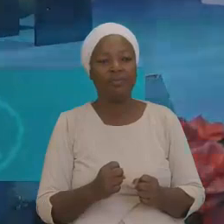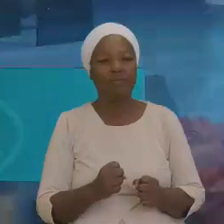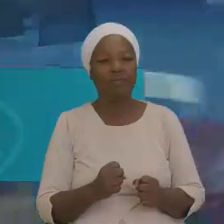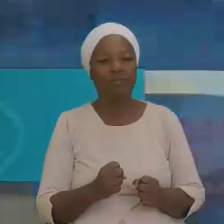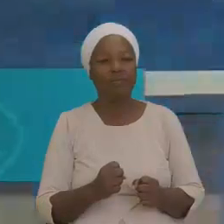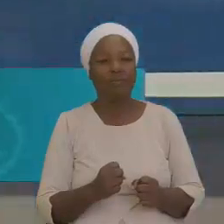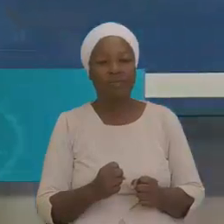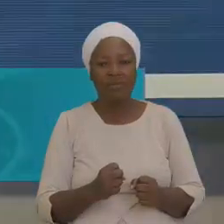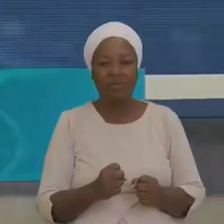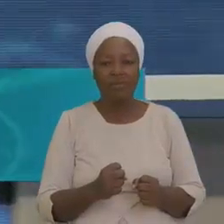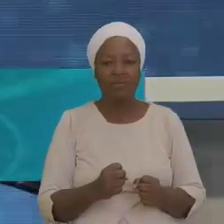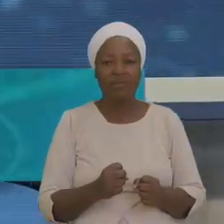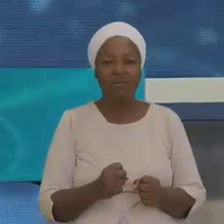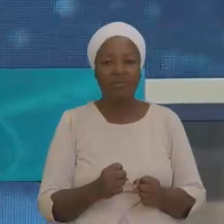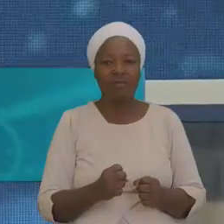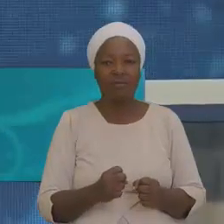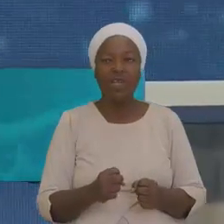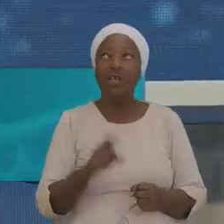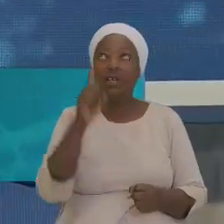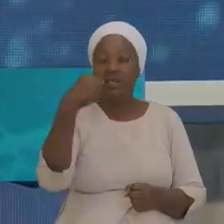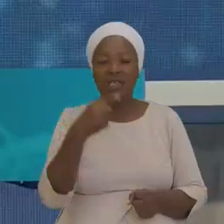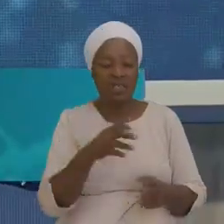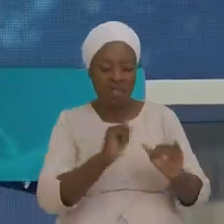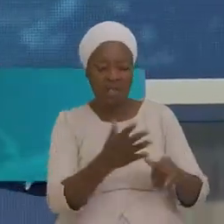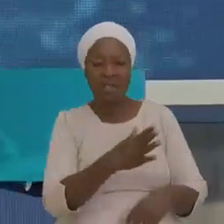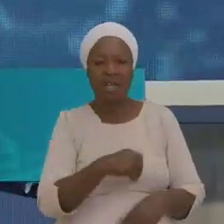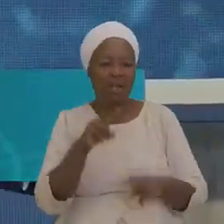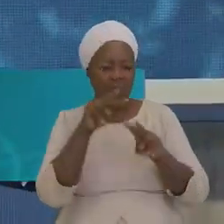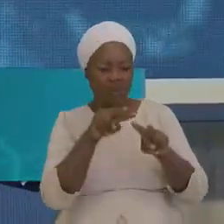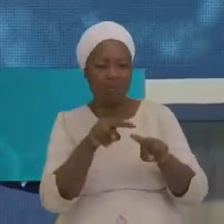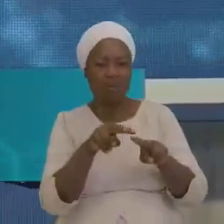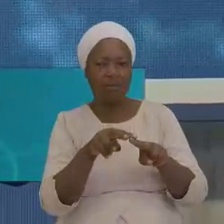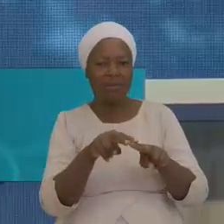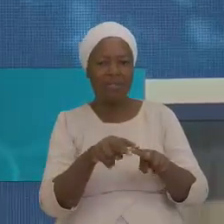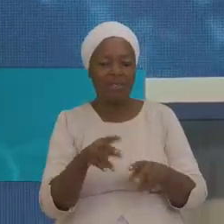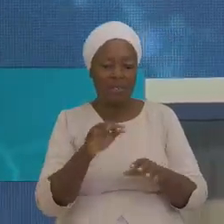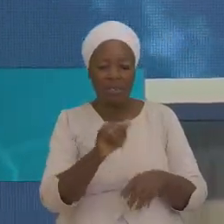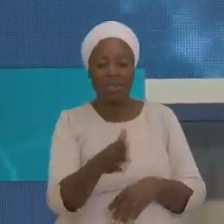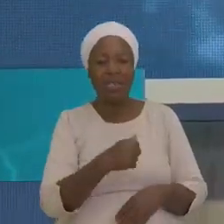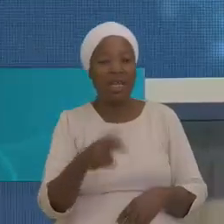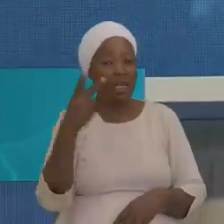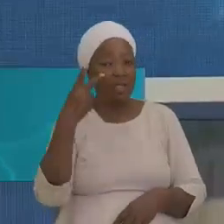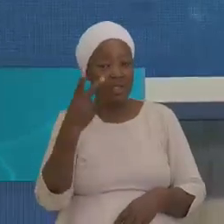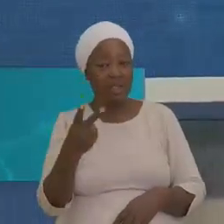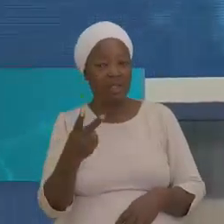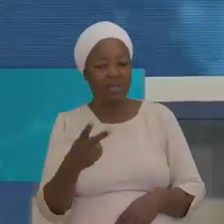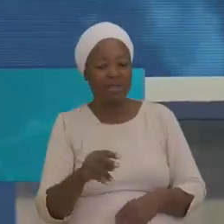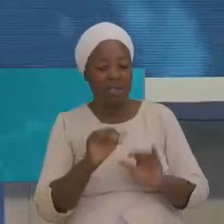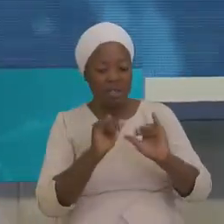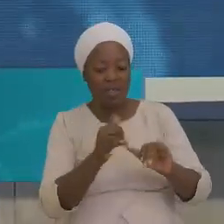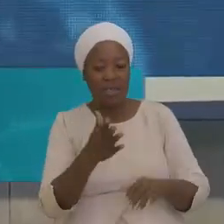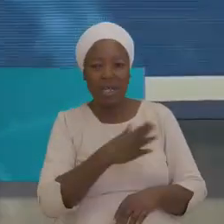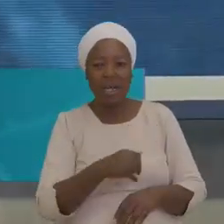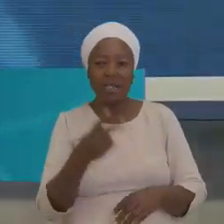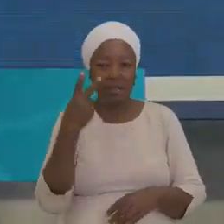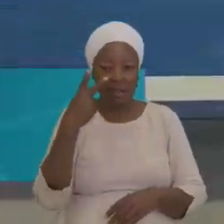It says, stay there and look. Stay there and see. Stay there and